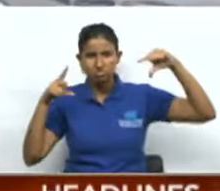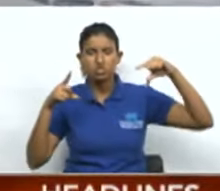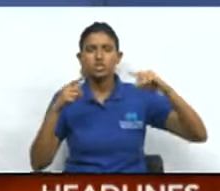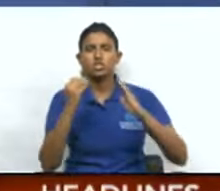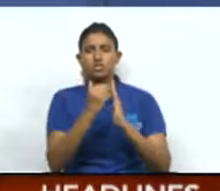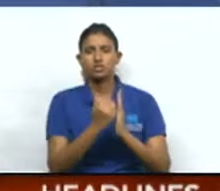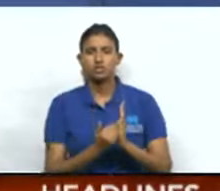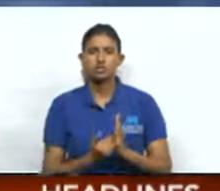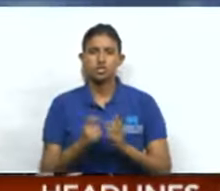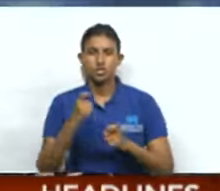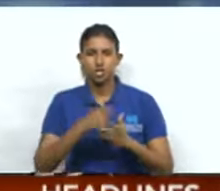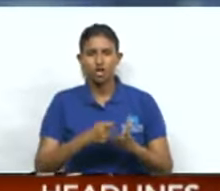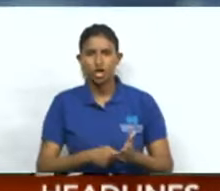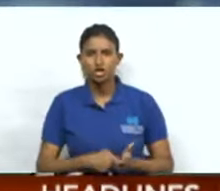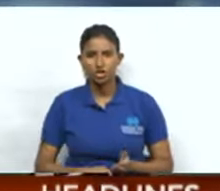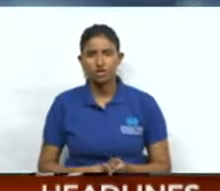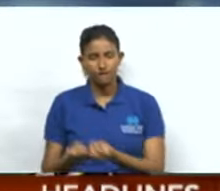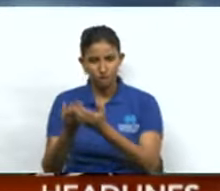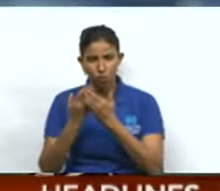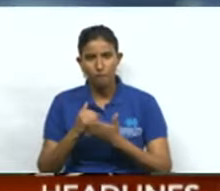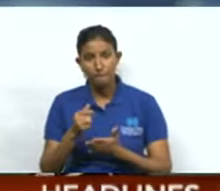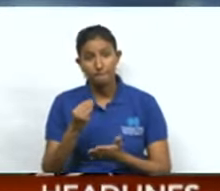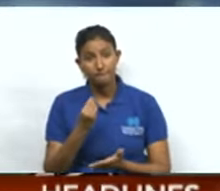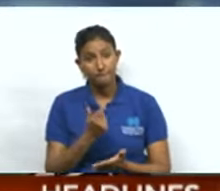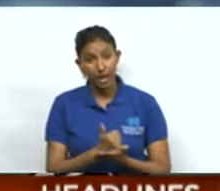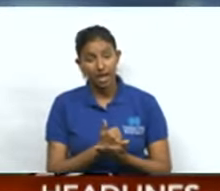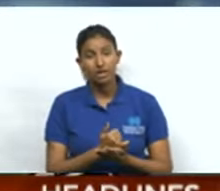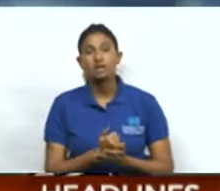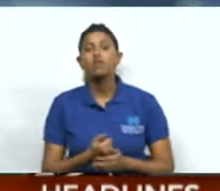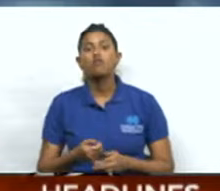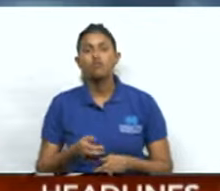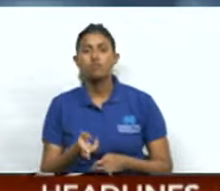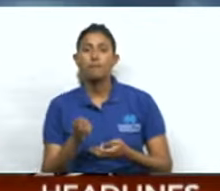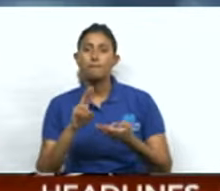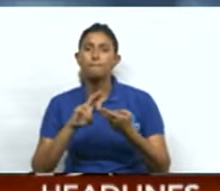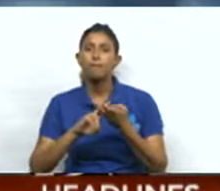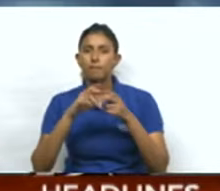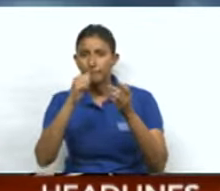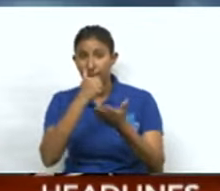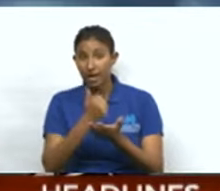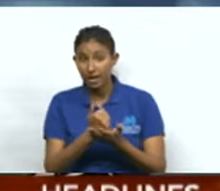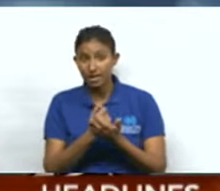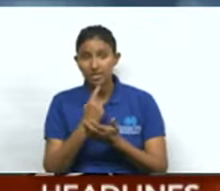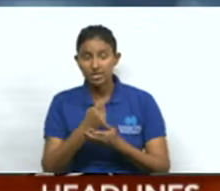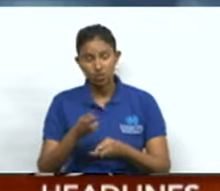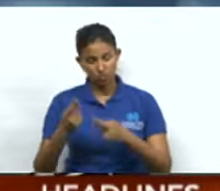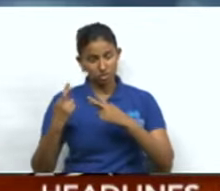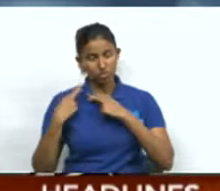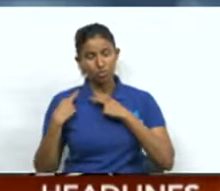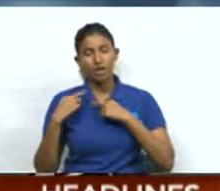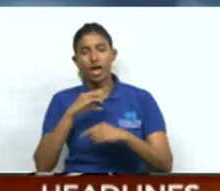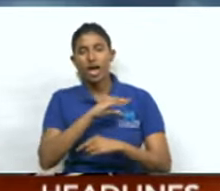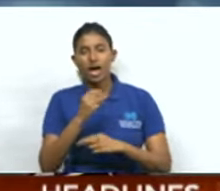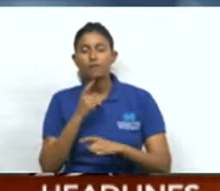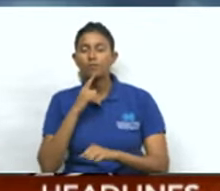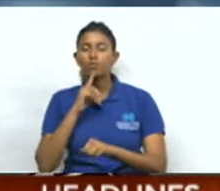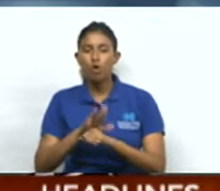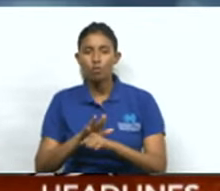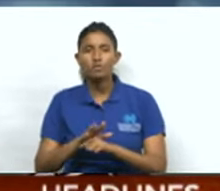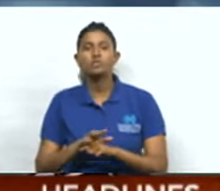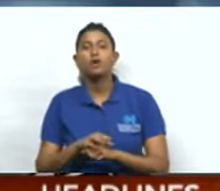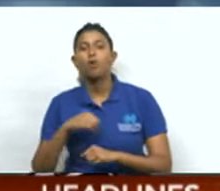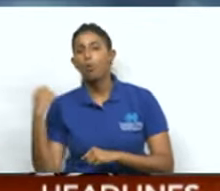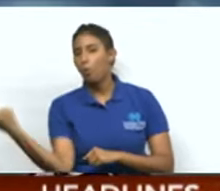respective banks. Republic Bank has since taken accountability for the incident and has promised to ensure that affected individuals are